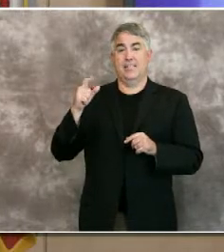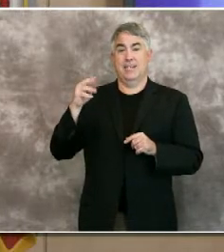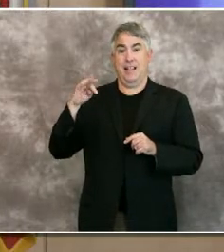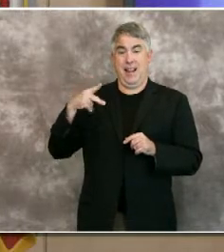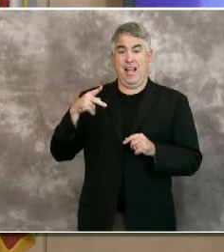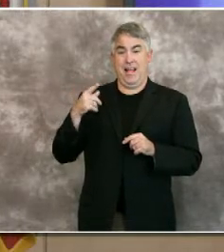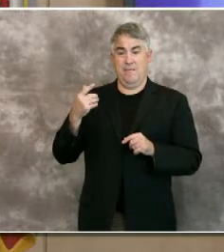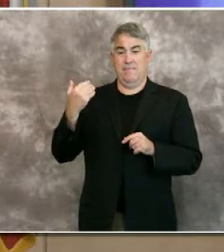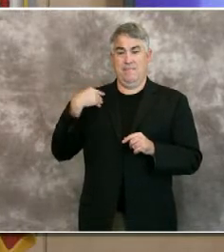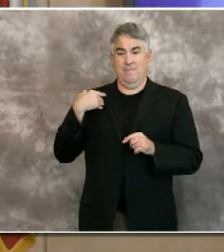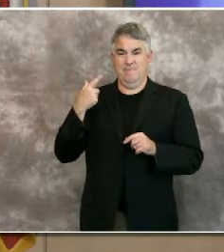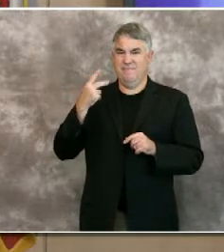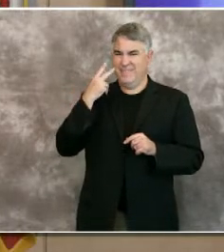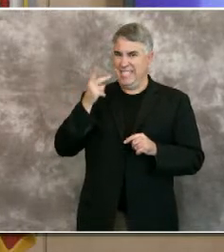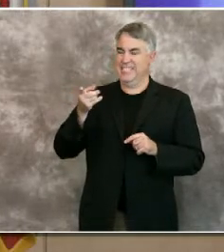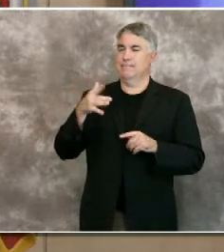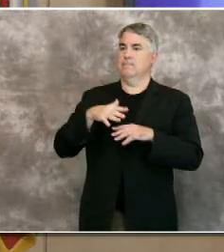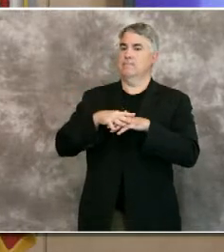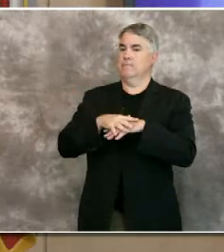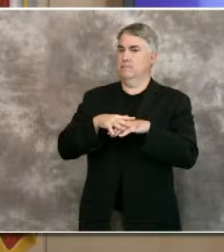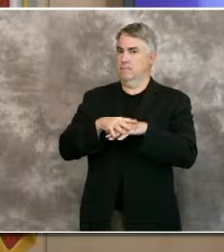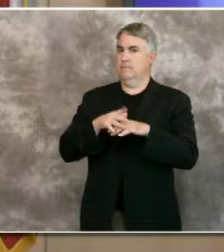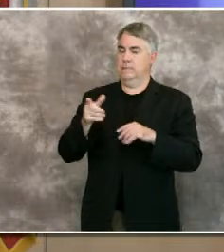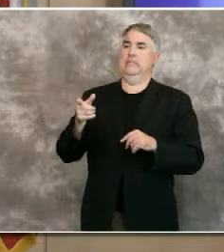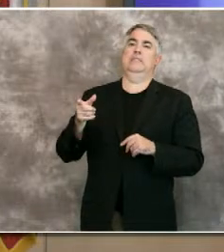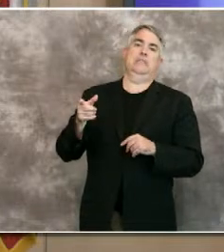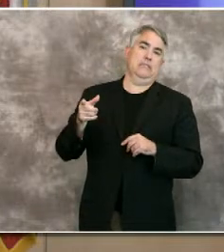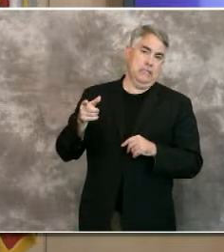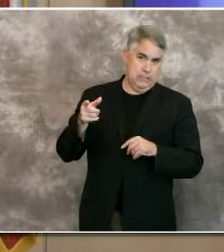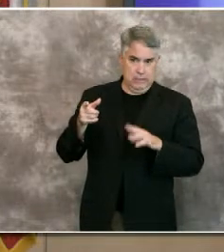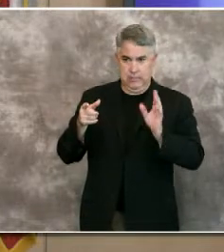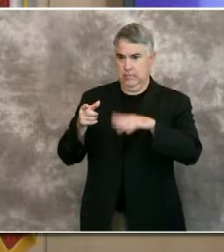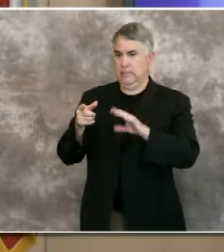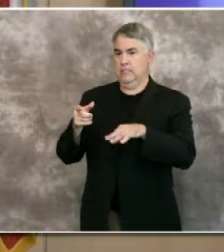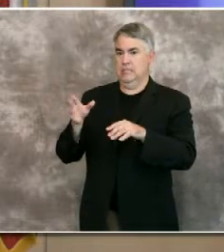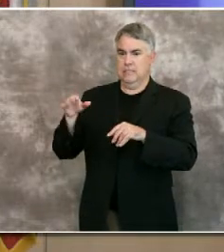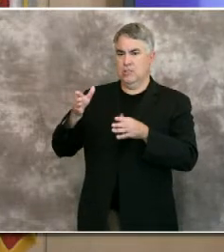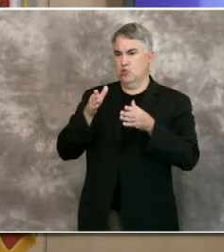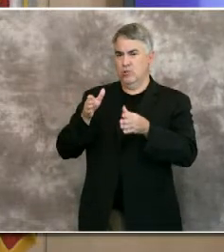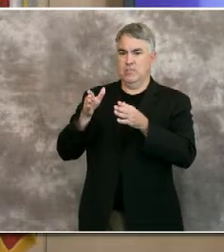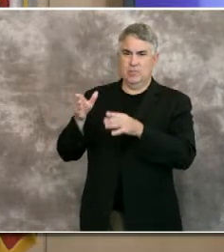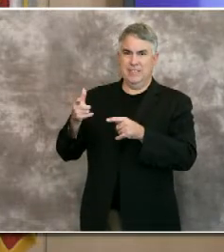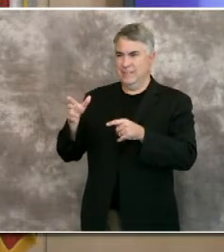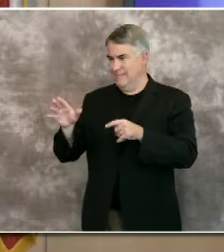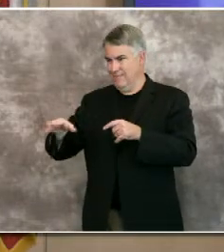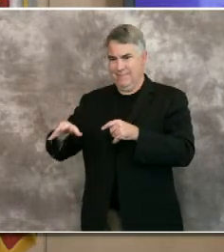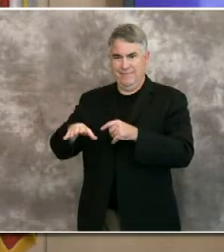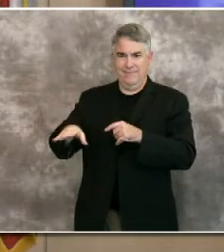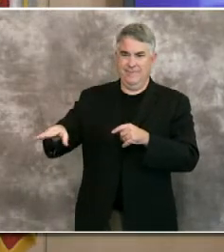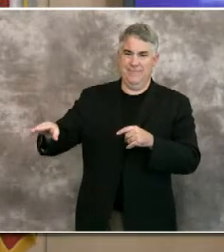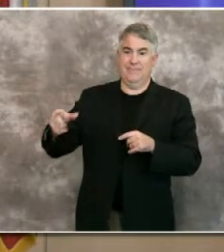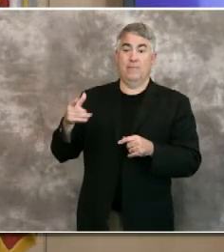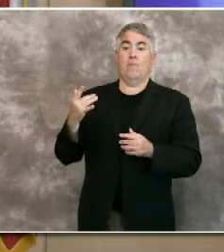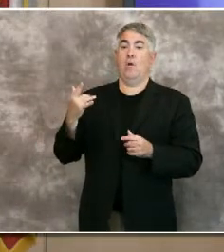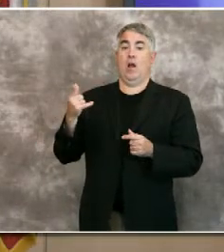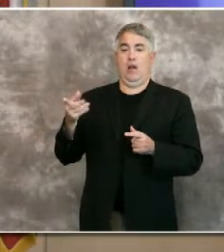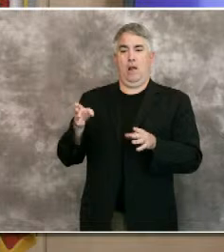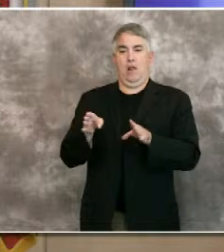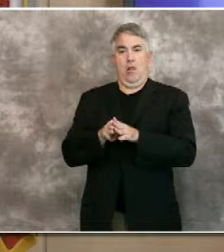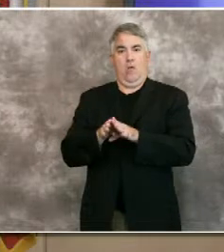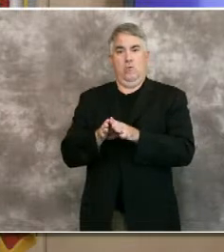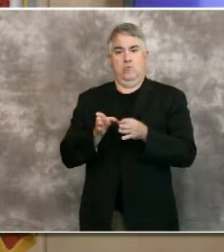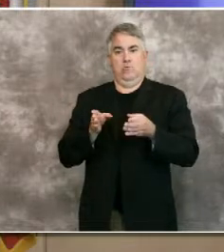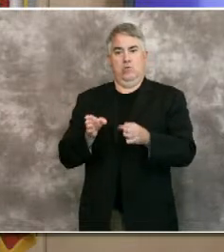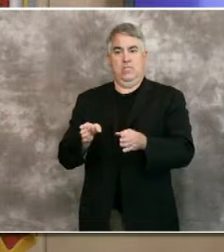places. I think that the efforts to close the streets there are more a desire to spread people out in an outdoor setting. I will tell you